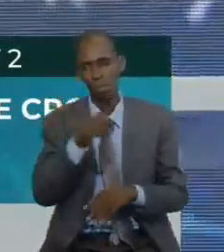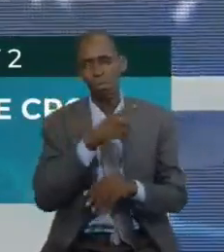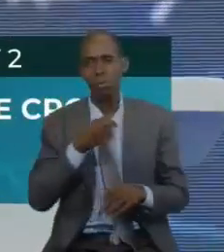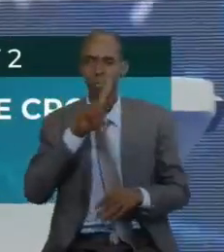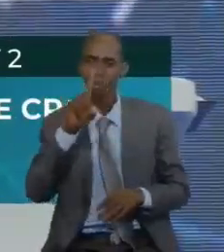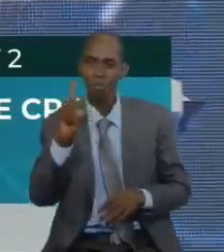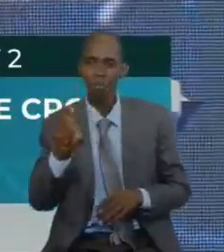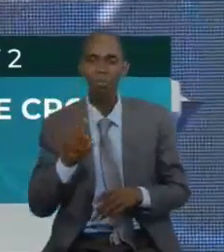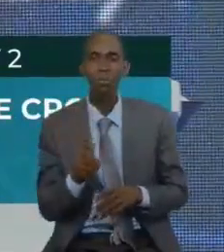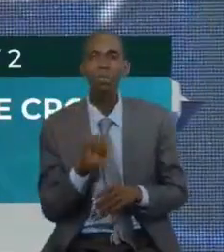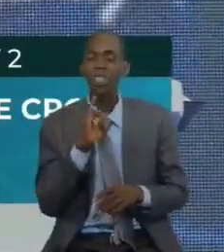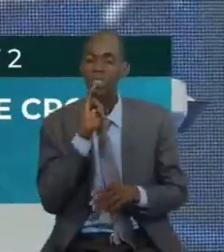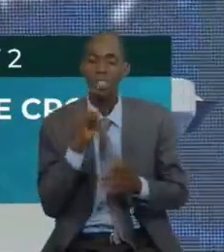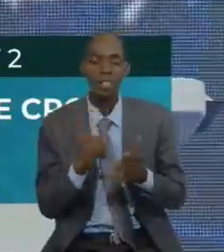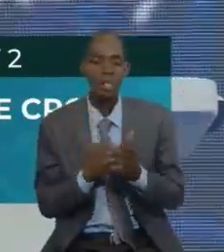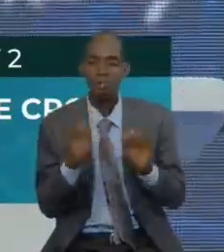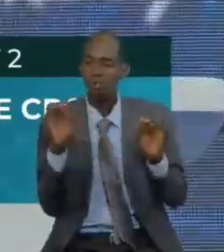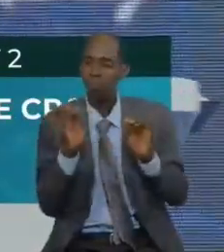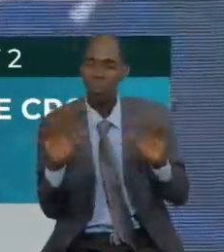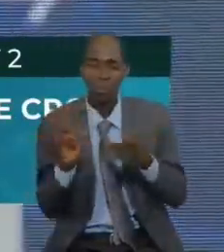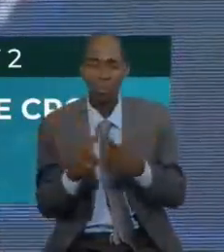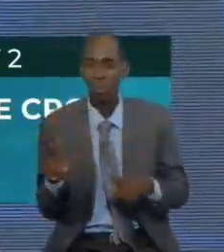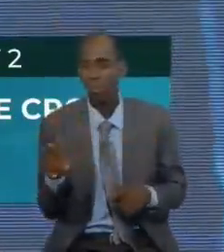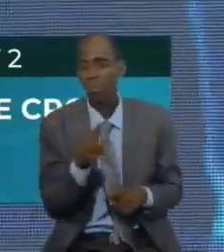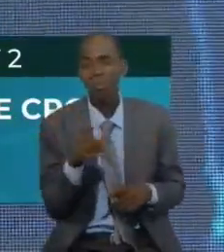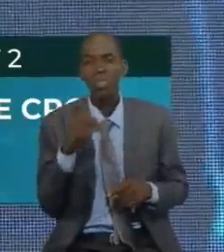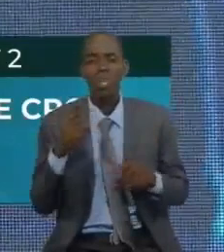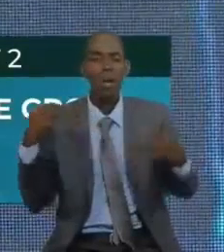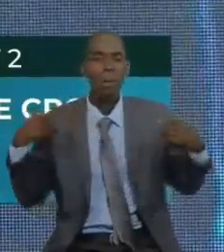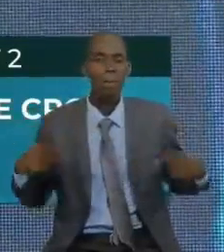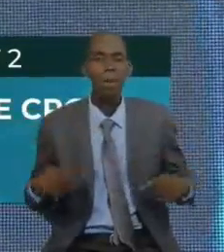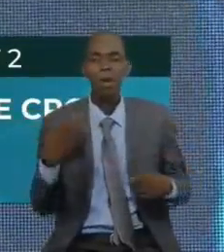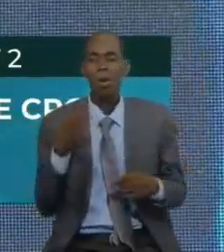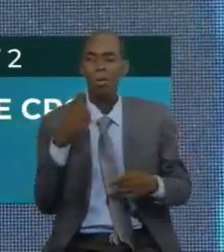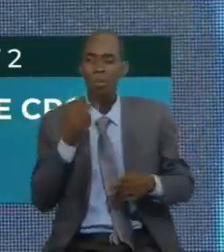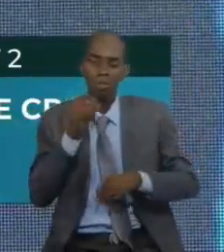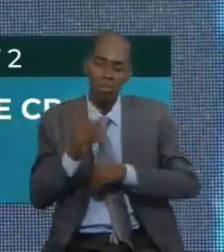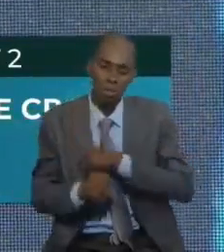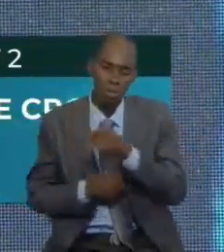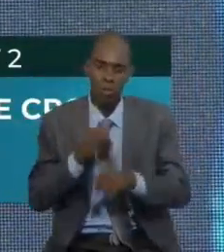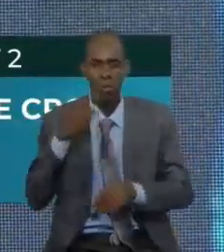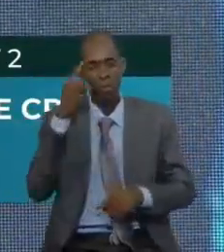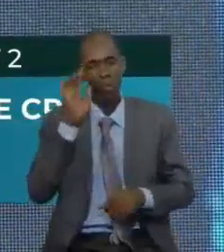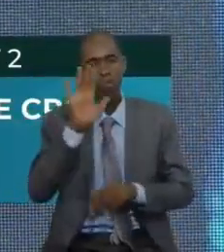Is it nothing to you, the pain of the suffering for your sin?